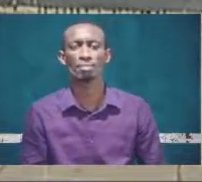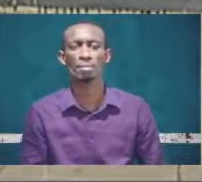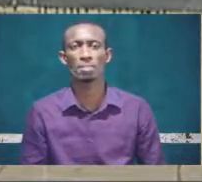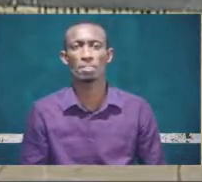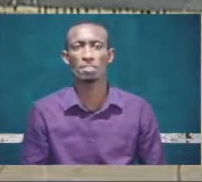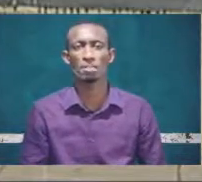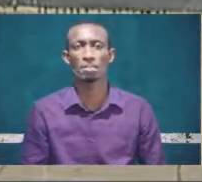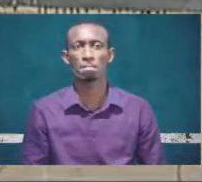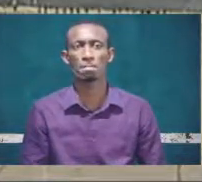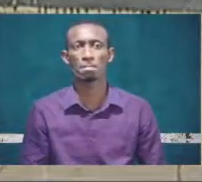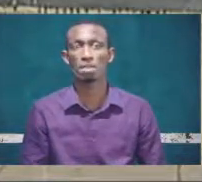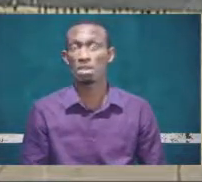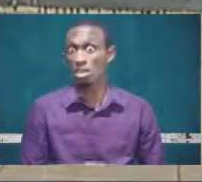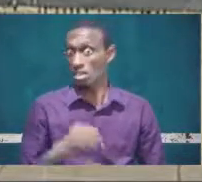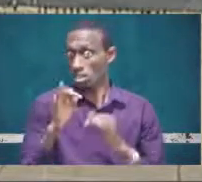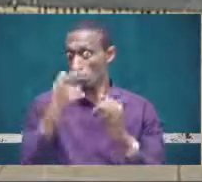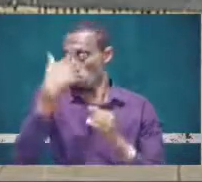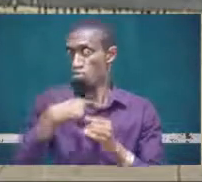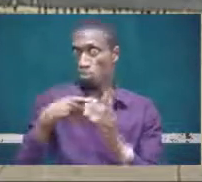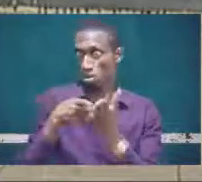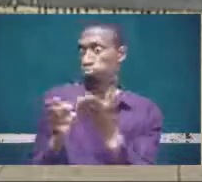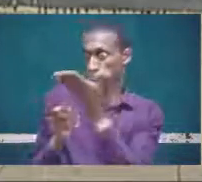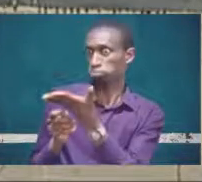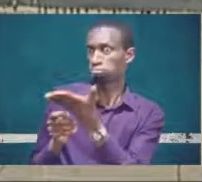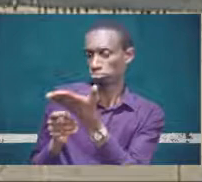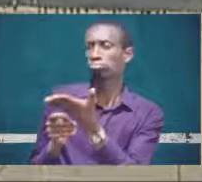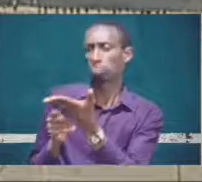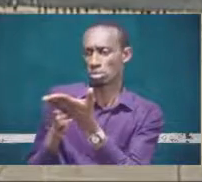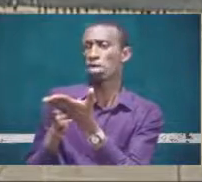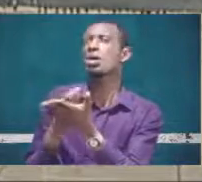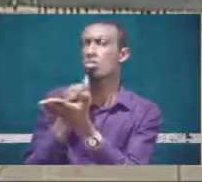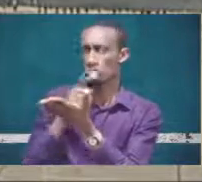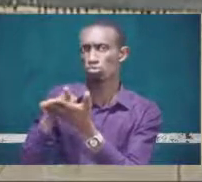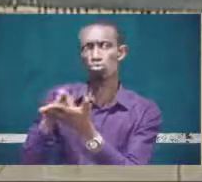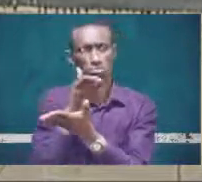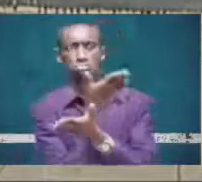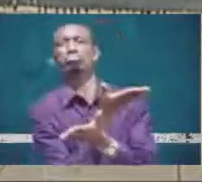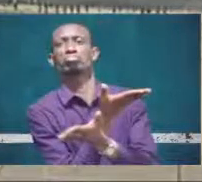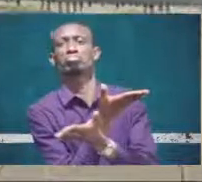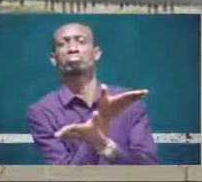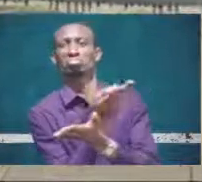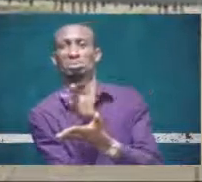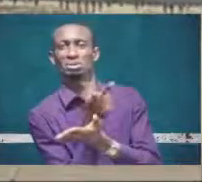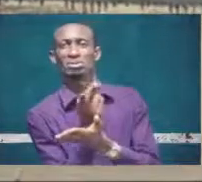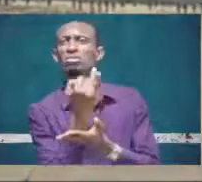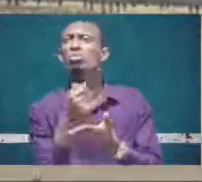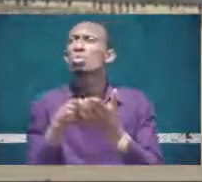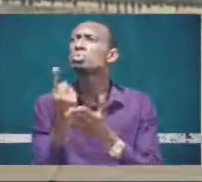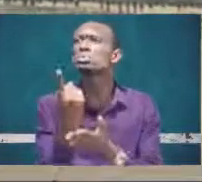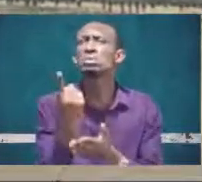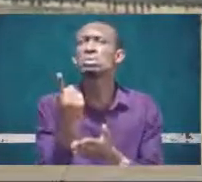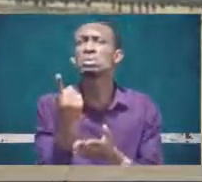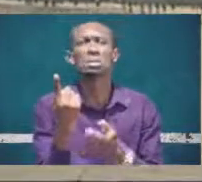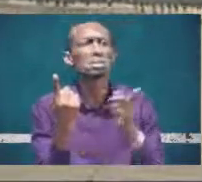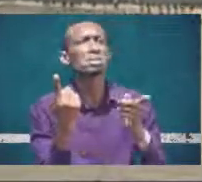the demand for the other. If you buy one, then you may find you need the other one. So having one, if you just buy one, it is